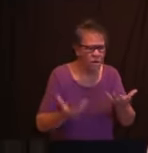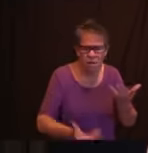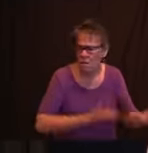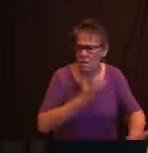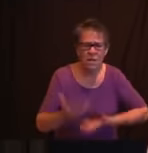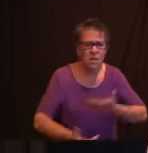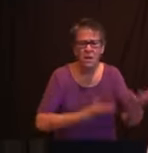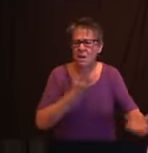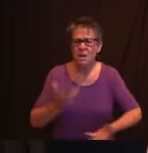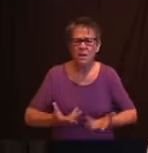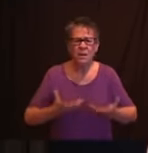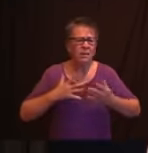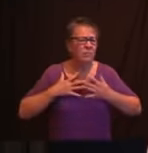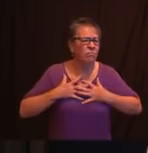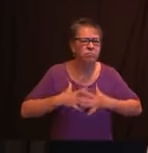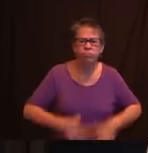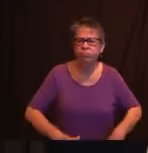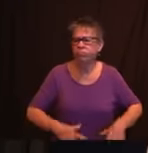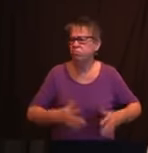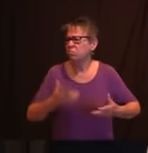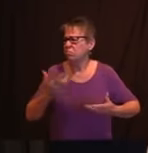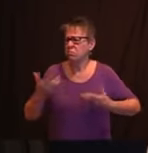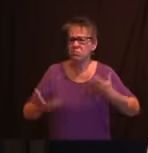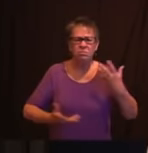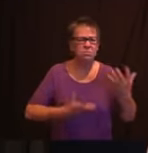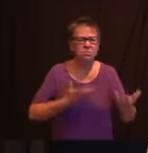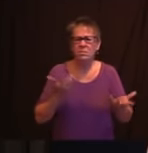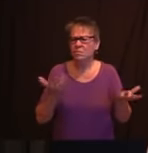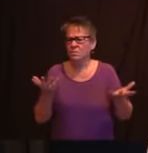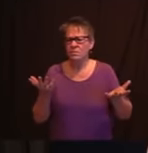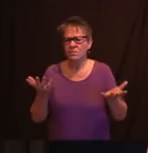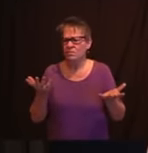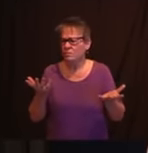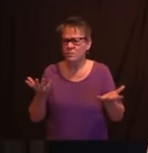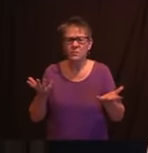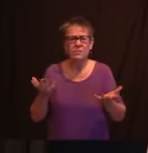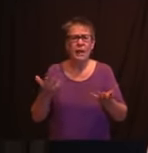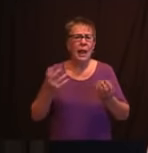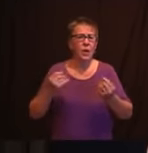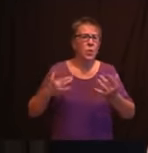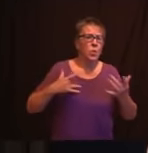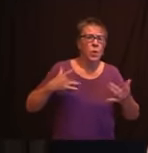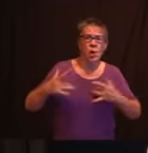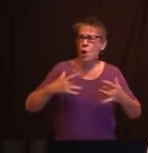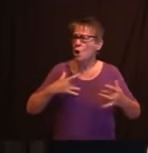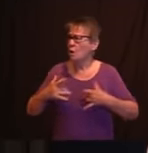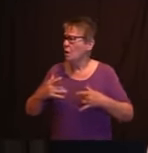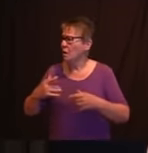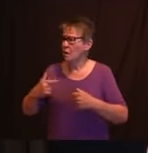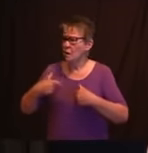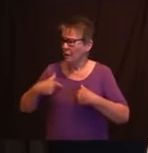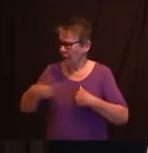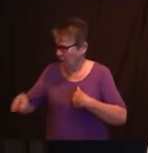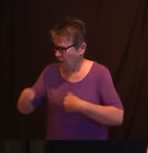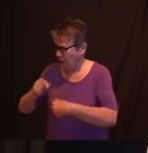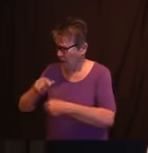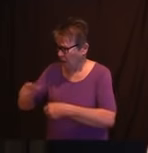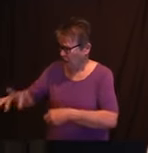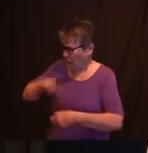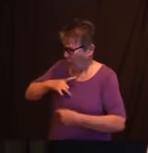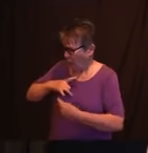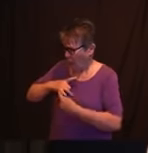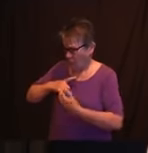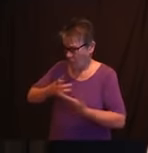I also now brought the virus to my family? We have to do everything we can to help them. There's also